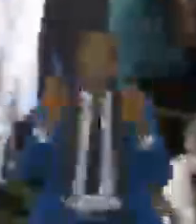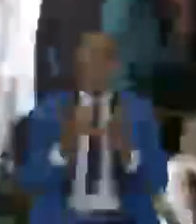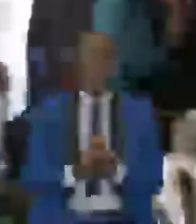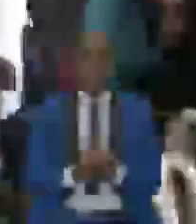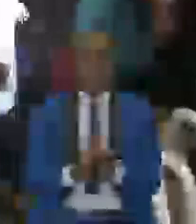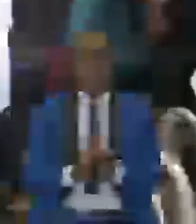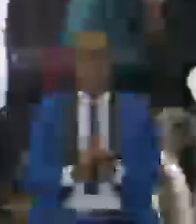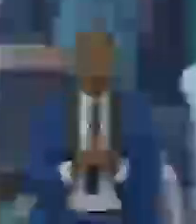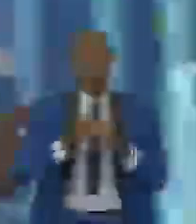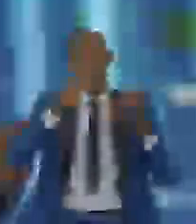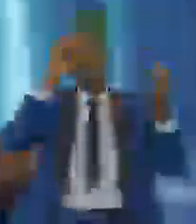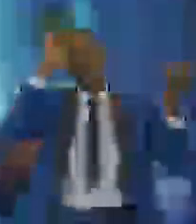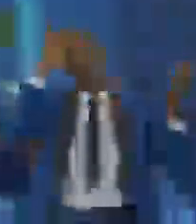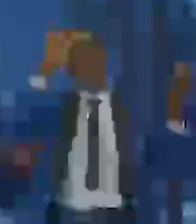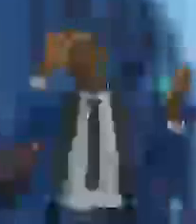Expectation,